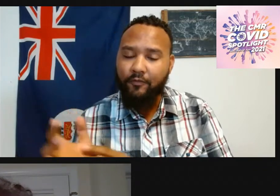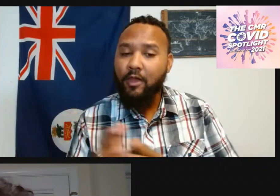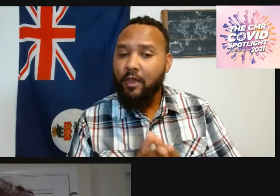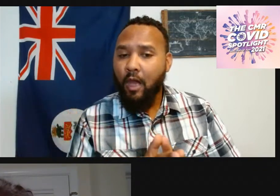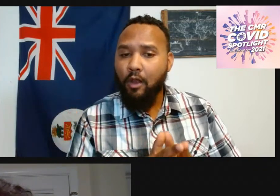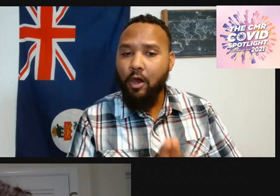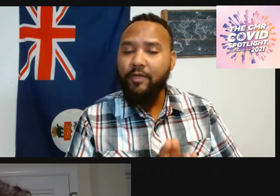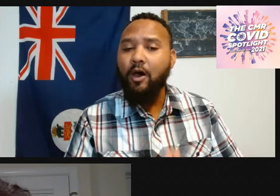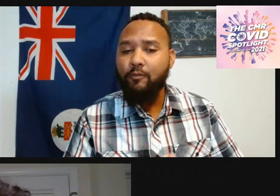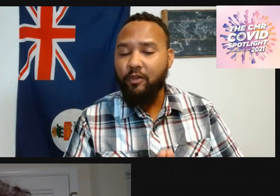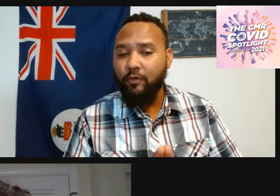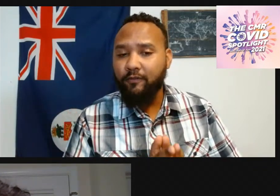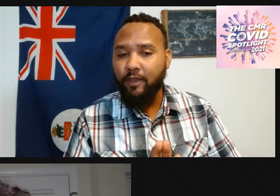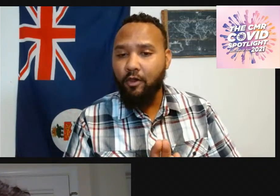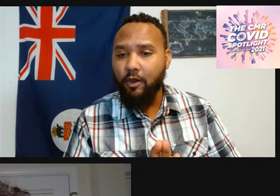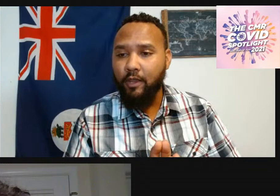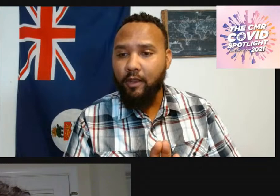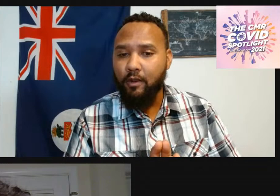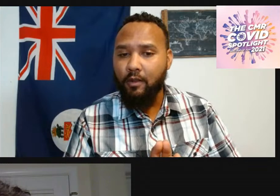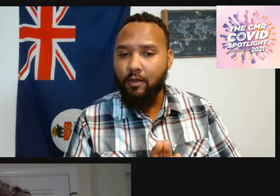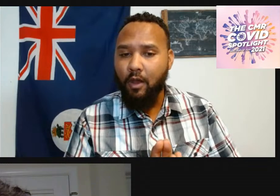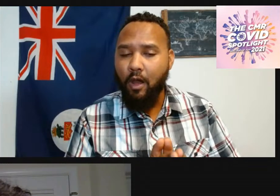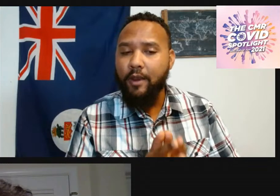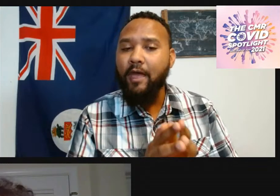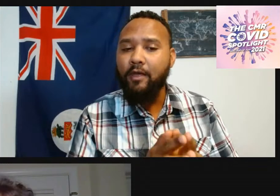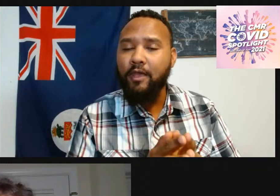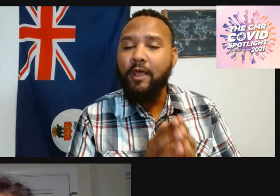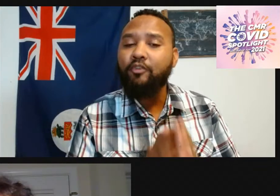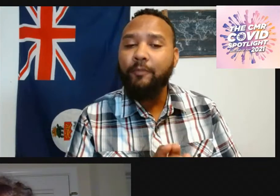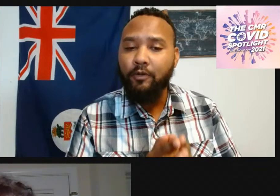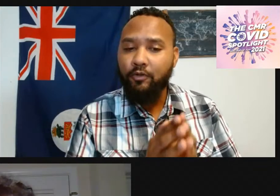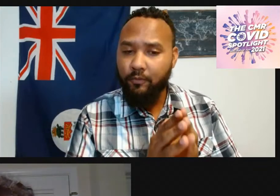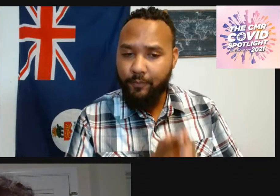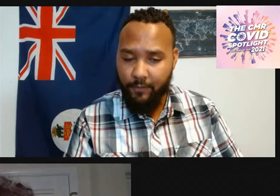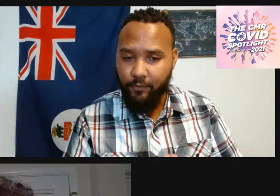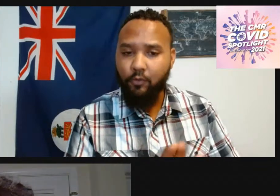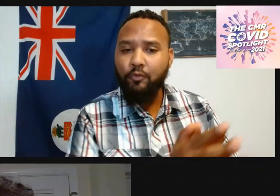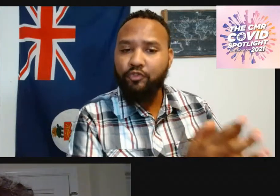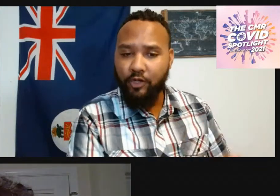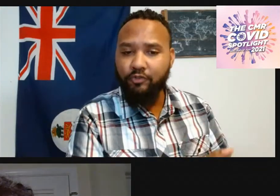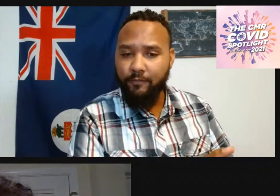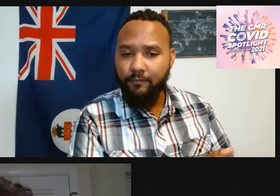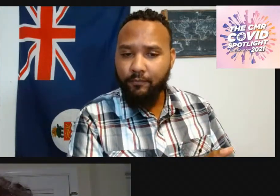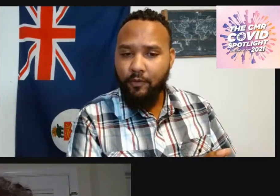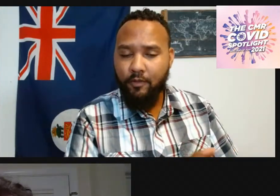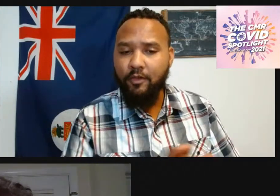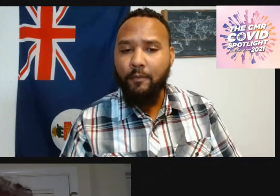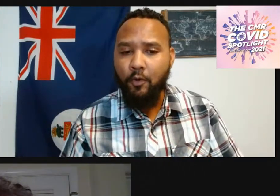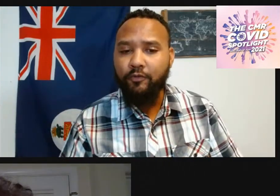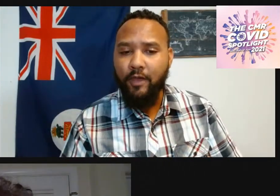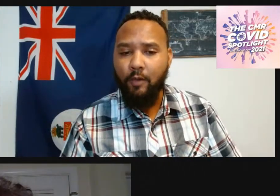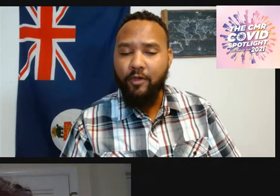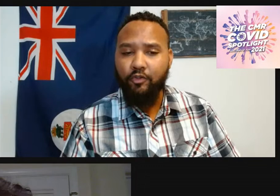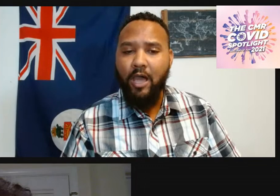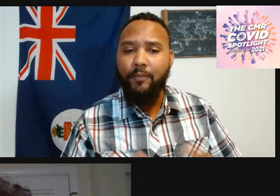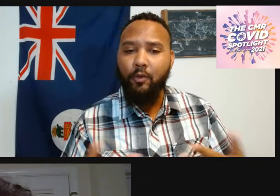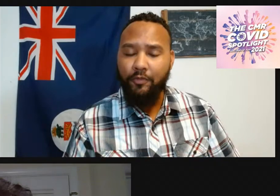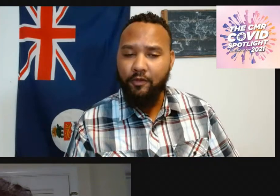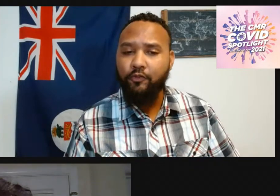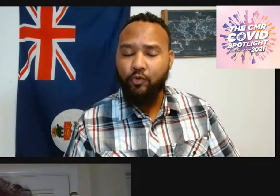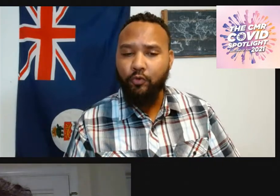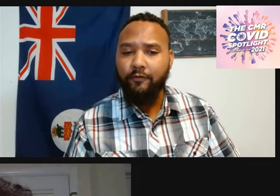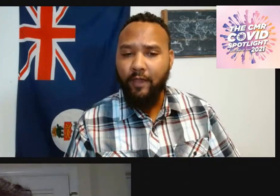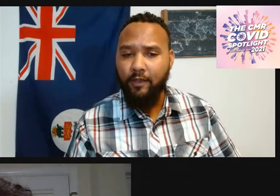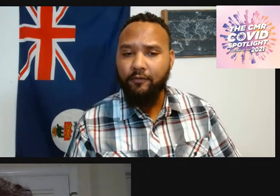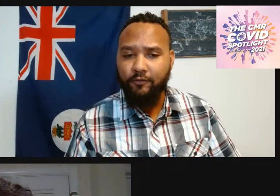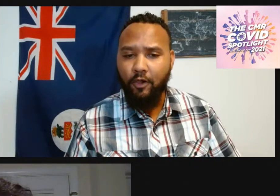needing some of the stuff. A lot of the outbreaks we're seeing are in ineligible people, children. Most of the outbreaks are happening